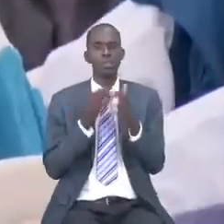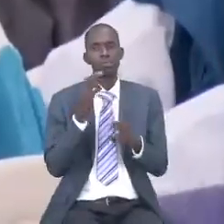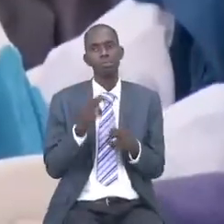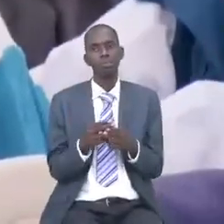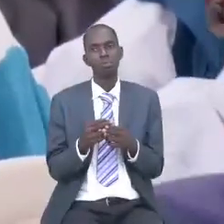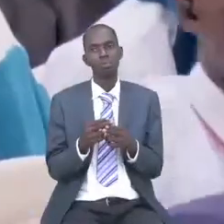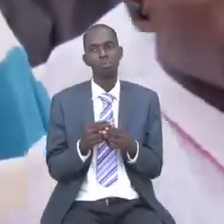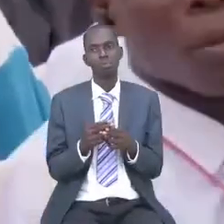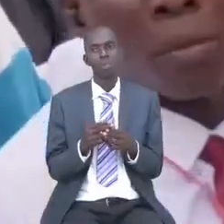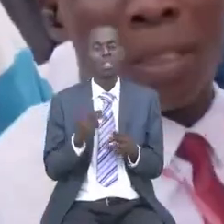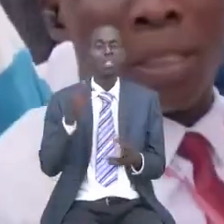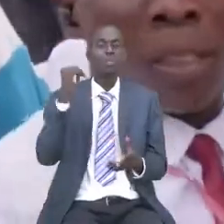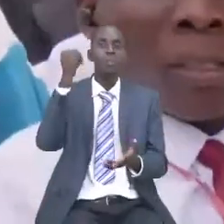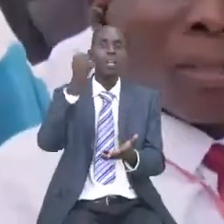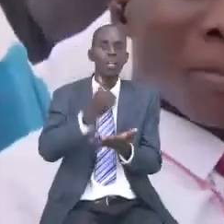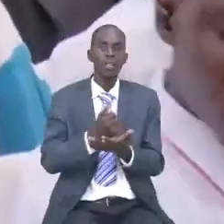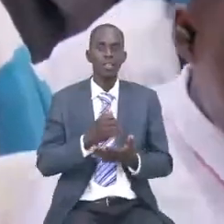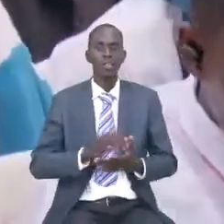Amen.